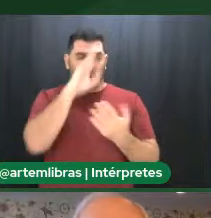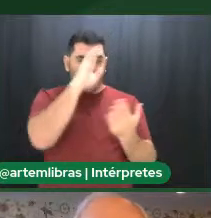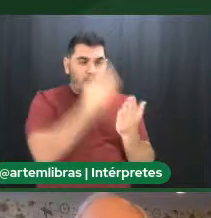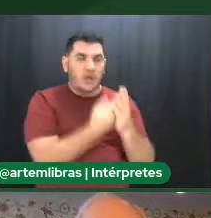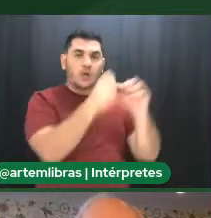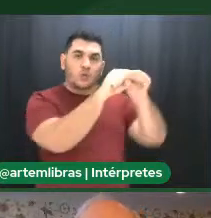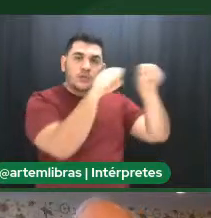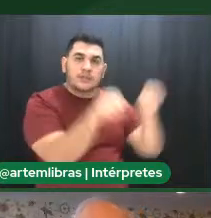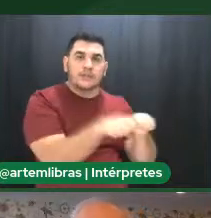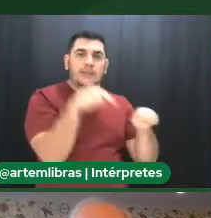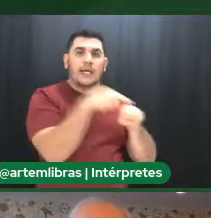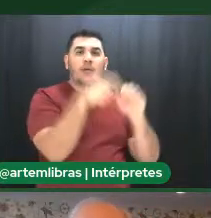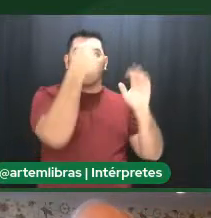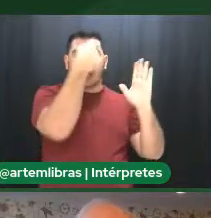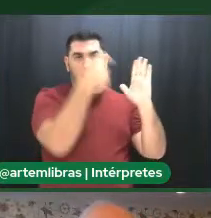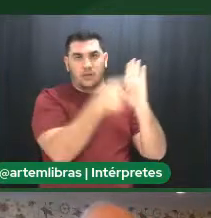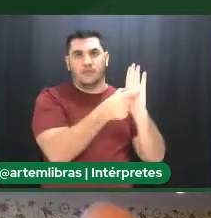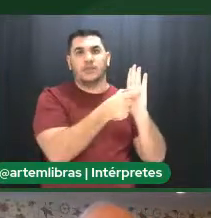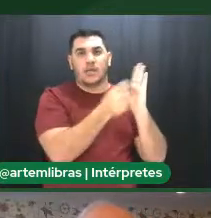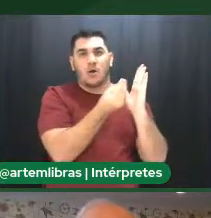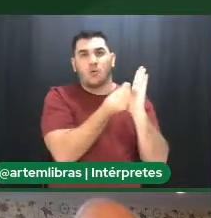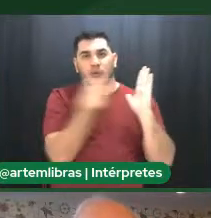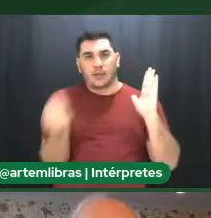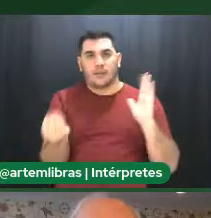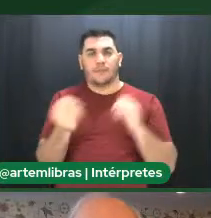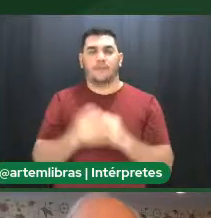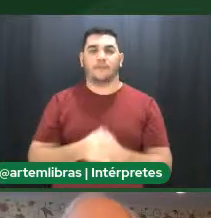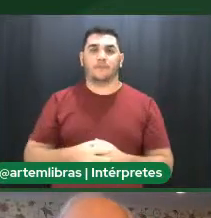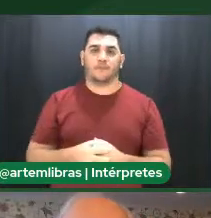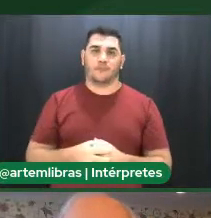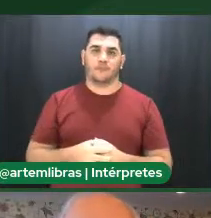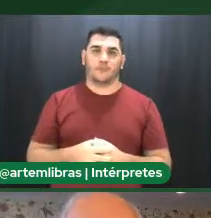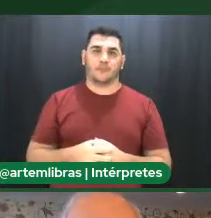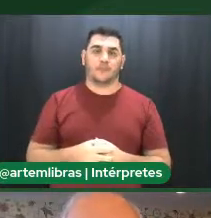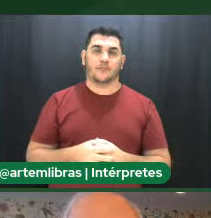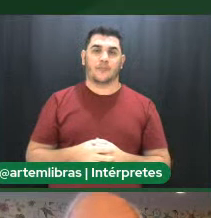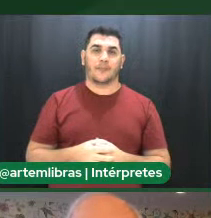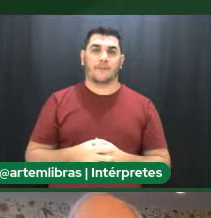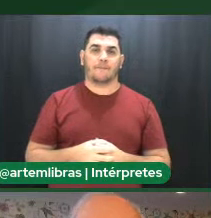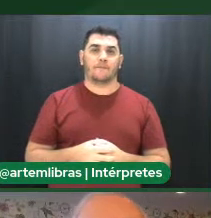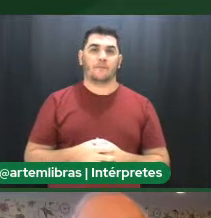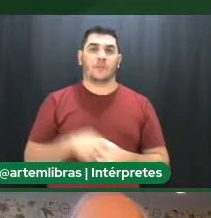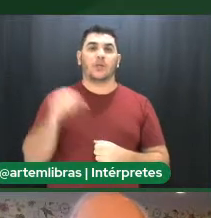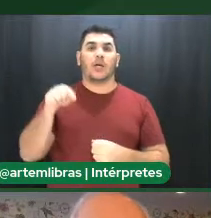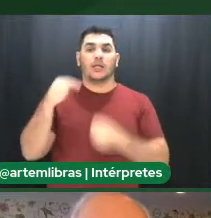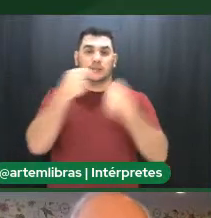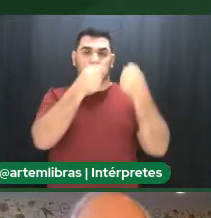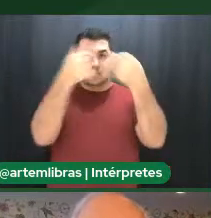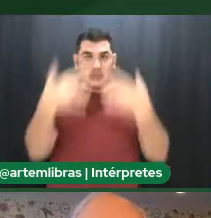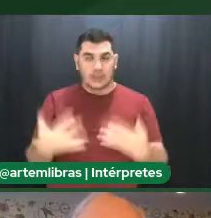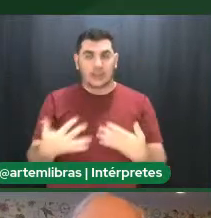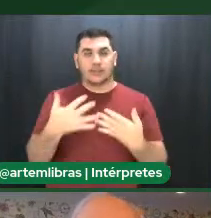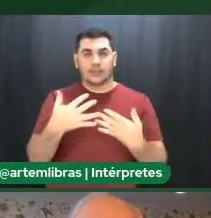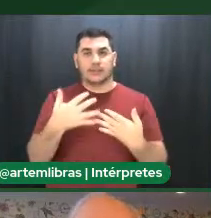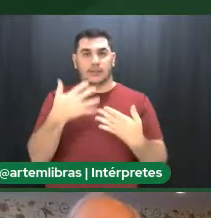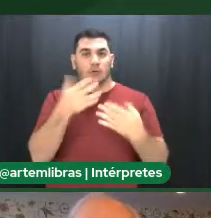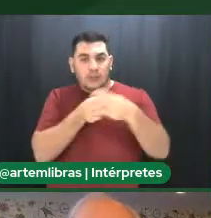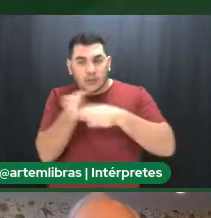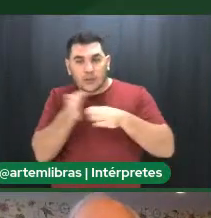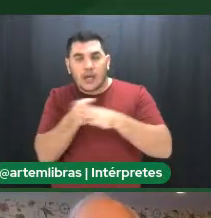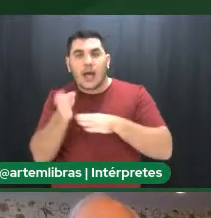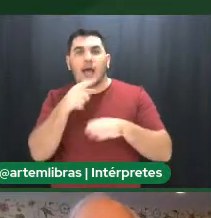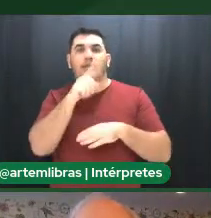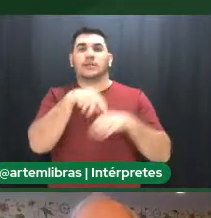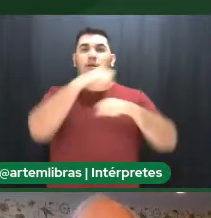explanation. This right of explanation was guaranteed by the European GDPR